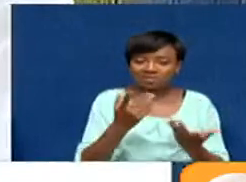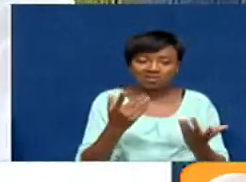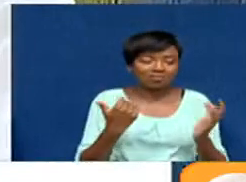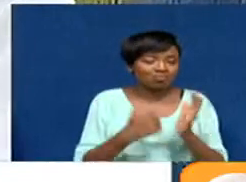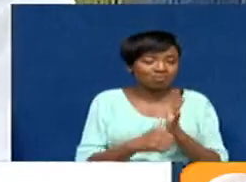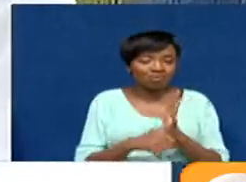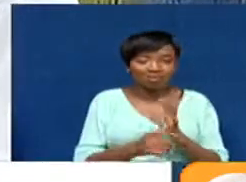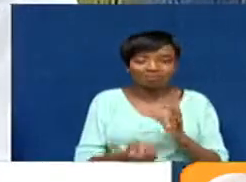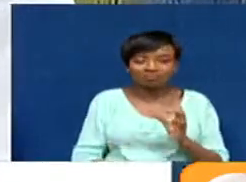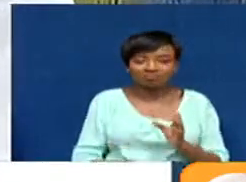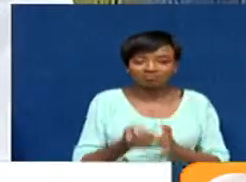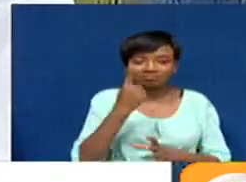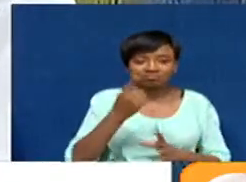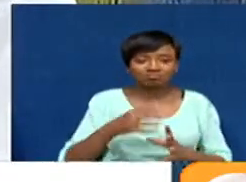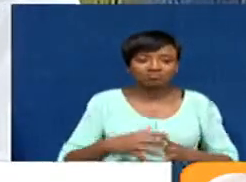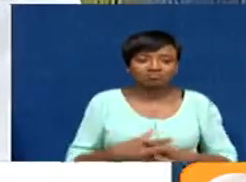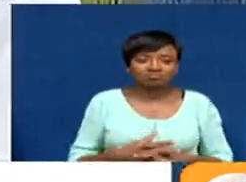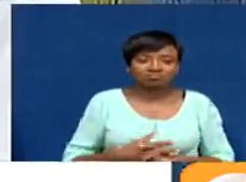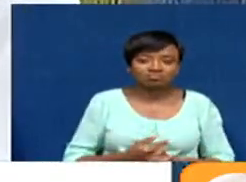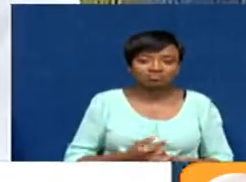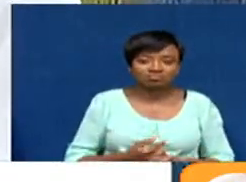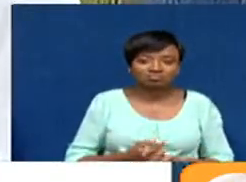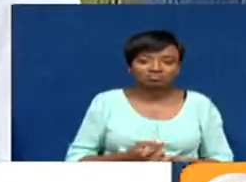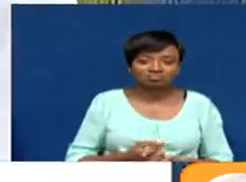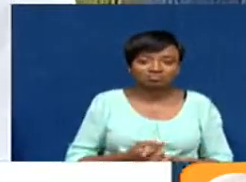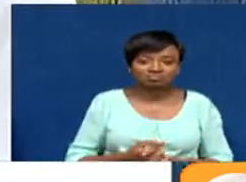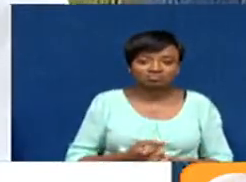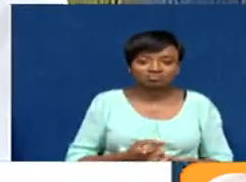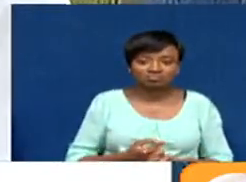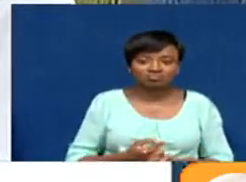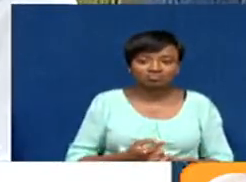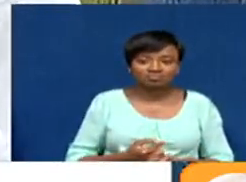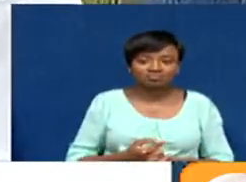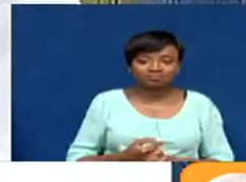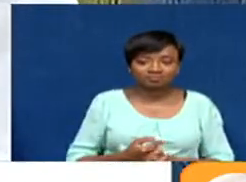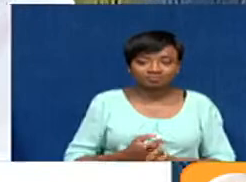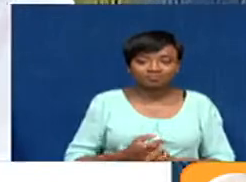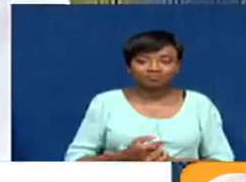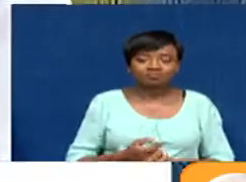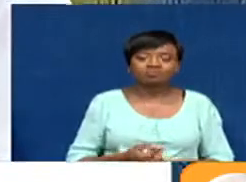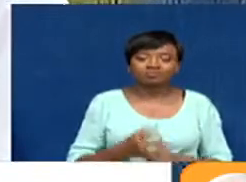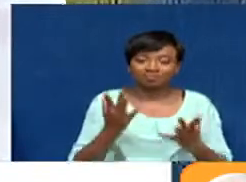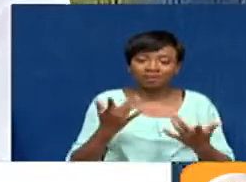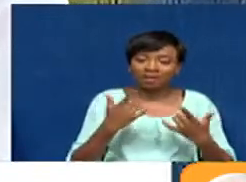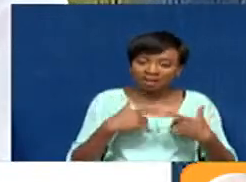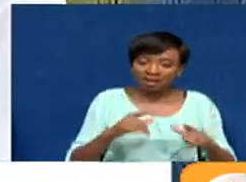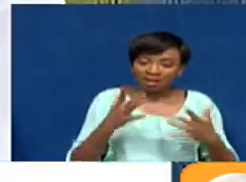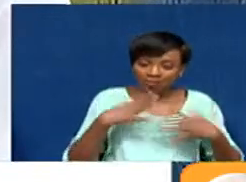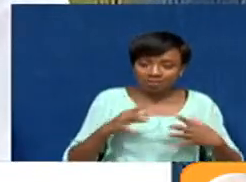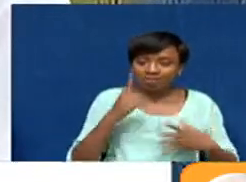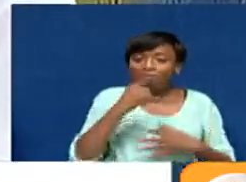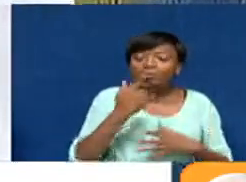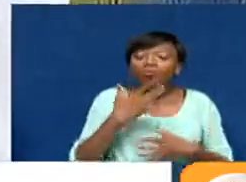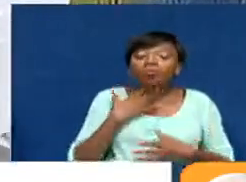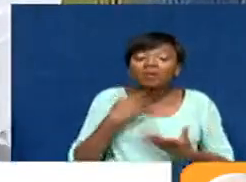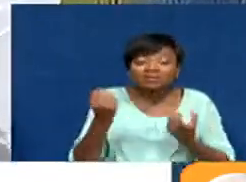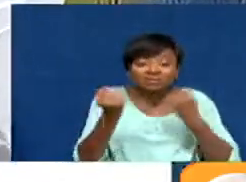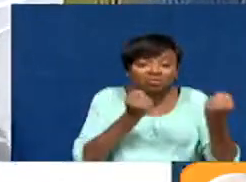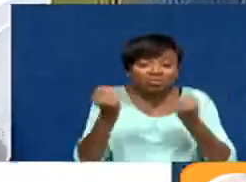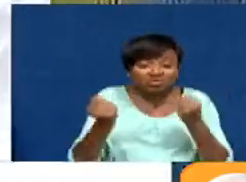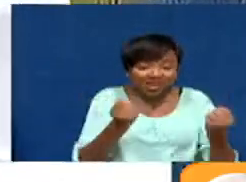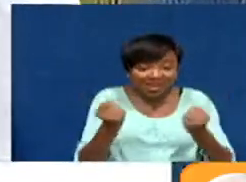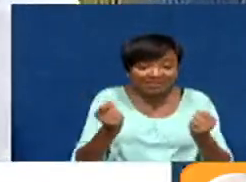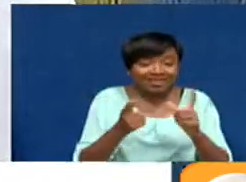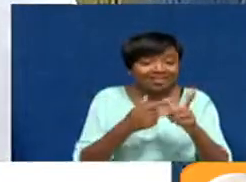crisis has taken place. That's the message you're sending to them, to parliamentarians, to whoever. Precisely. Let people who are going to drive know that if